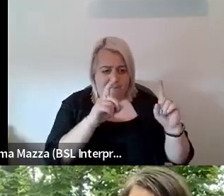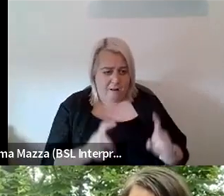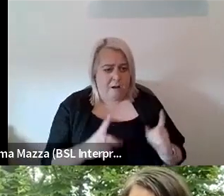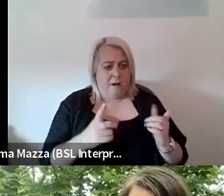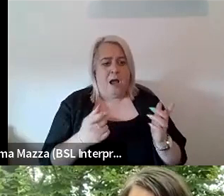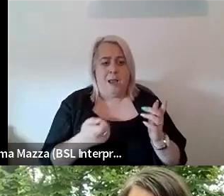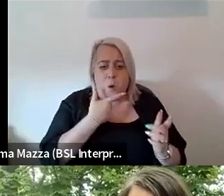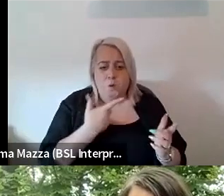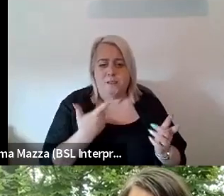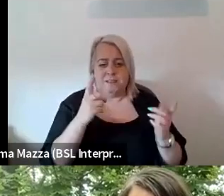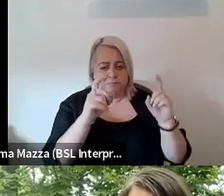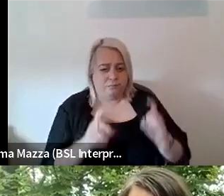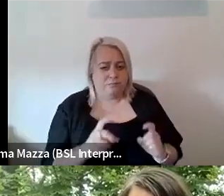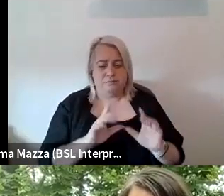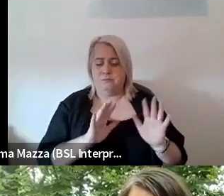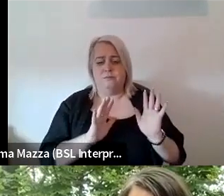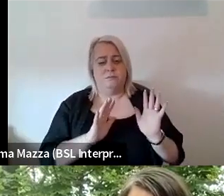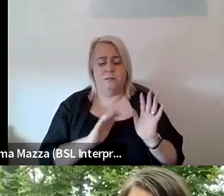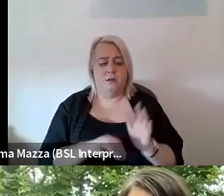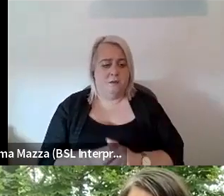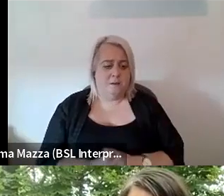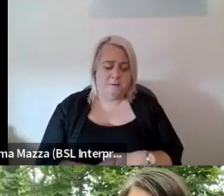moving around while I'm trying to read. So